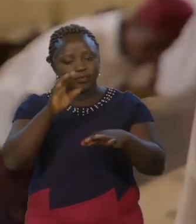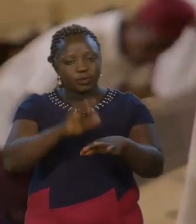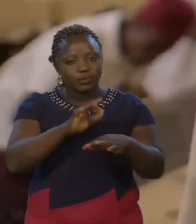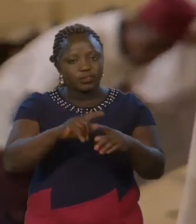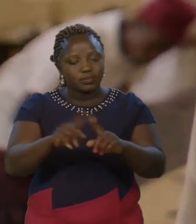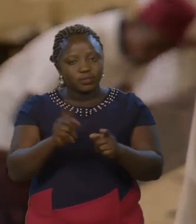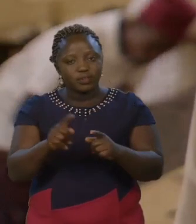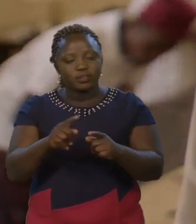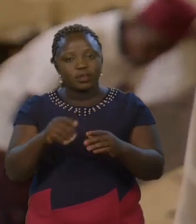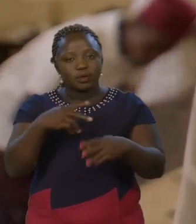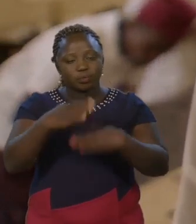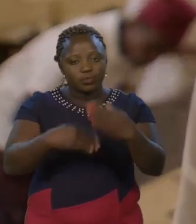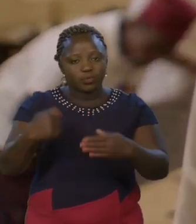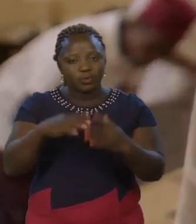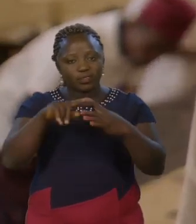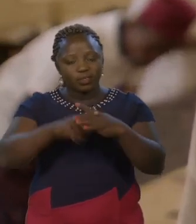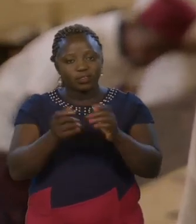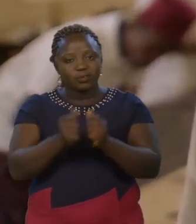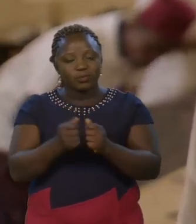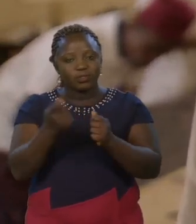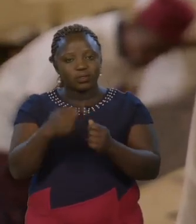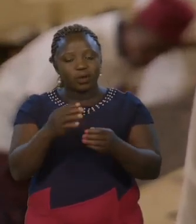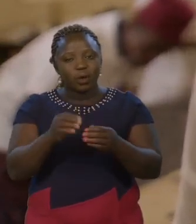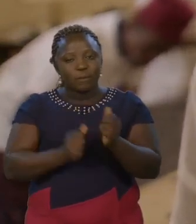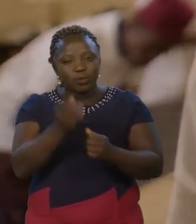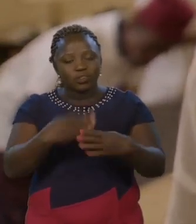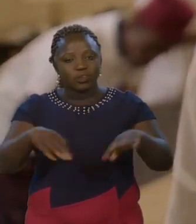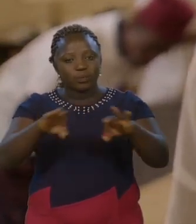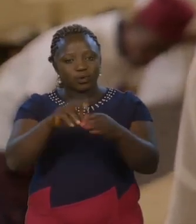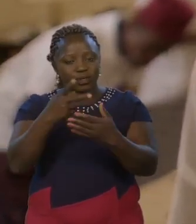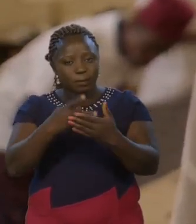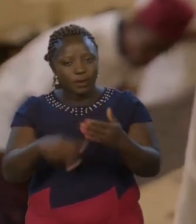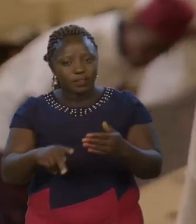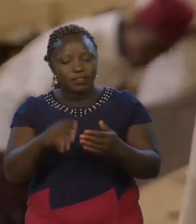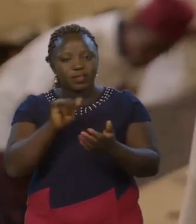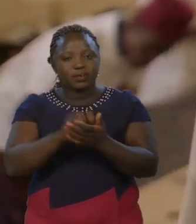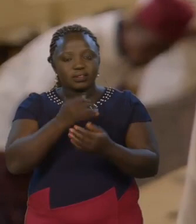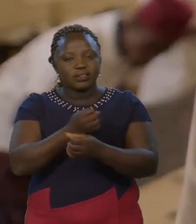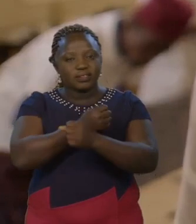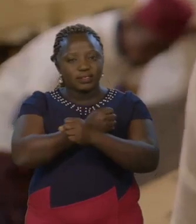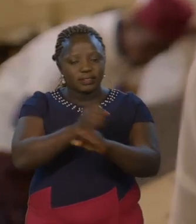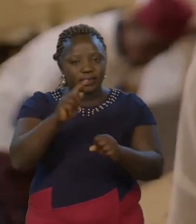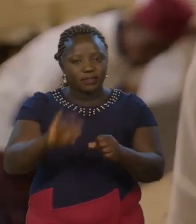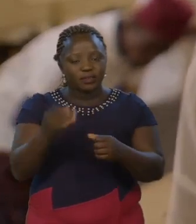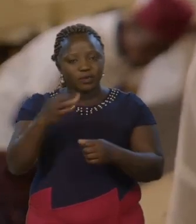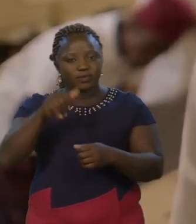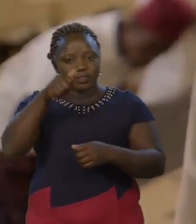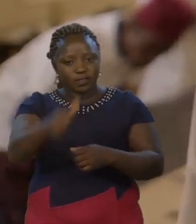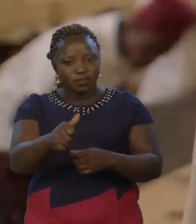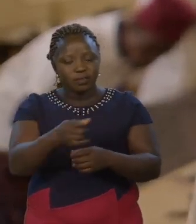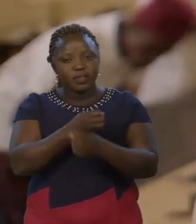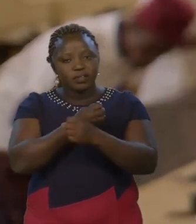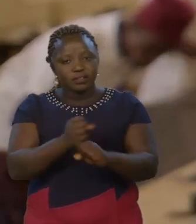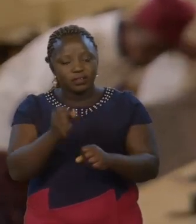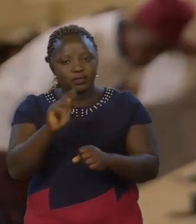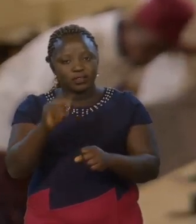the processes. We started with the most important part is that is safety. Safety of self, safety of